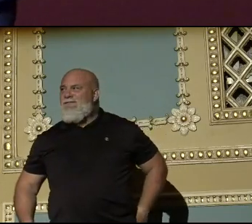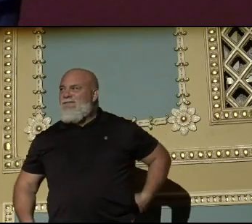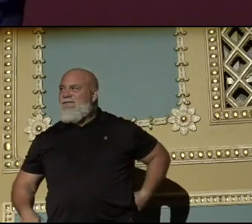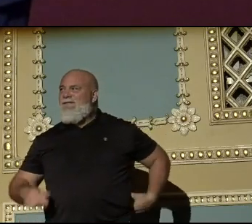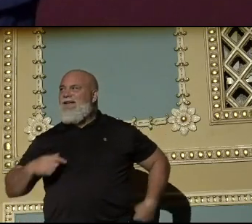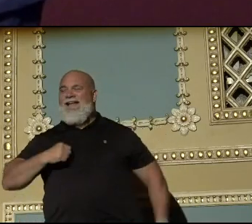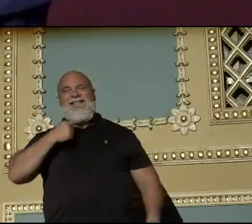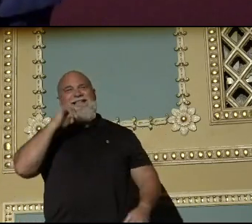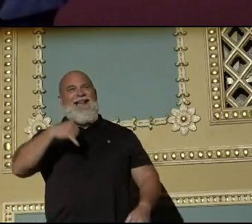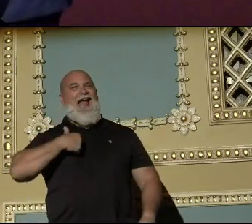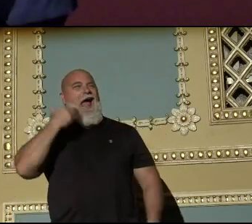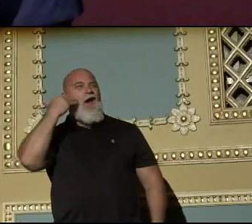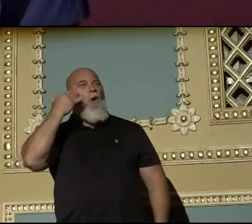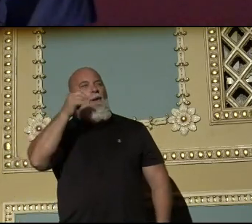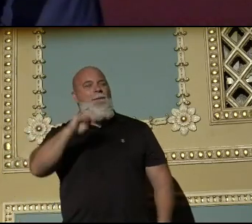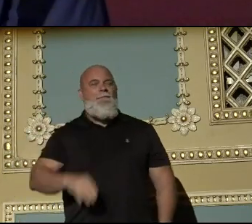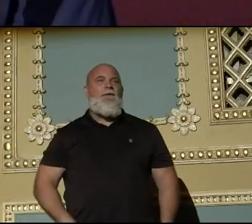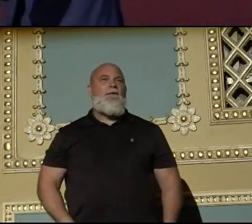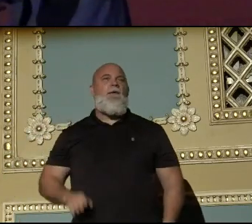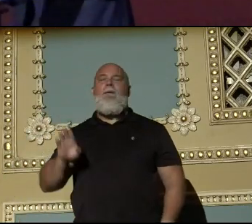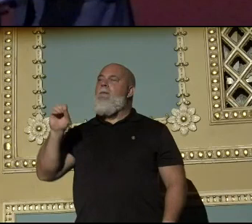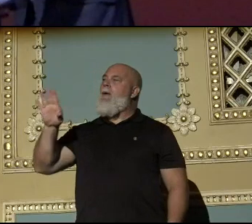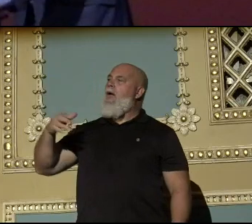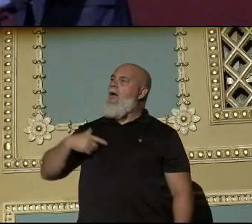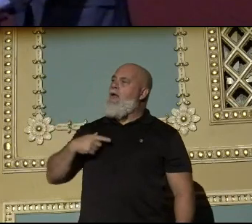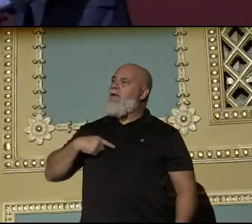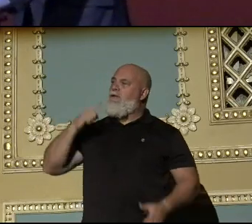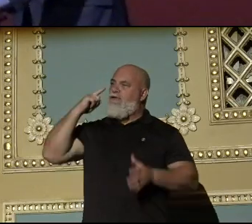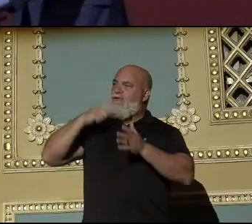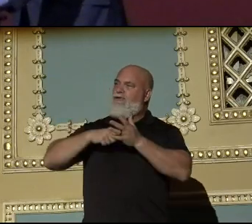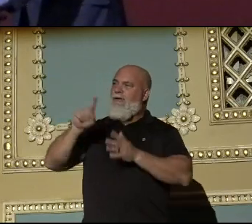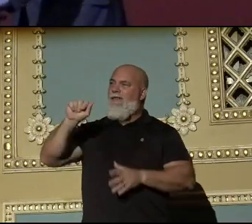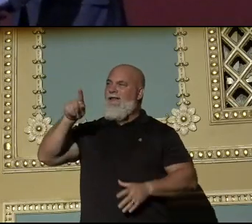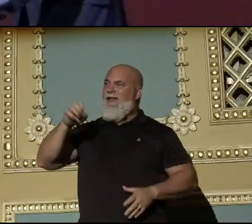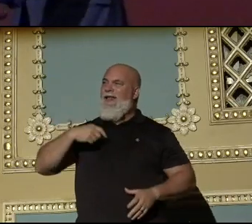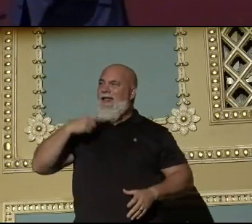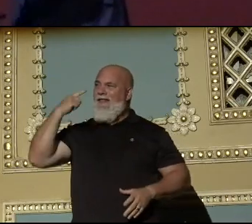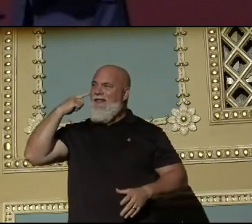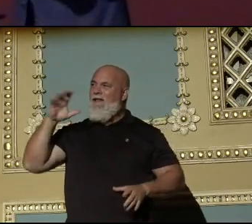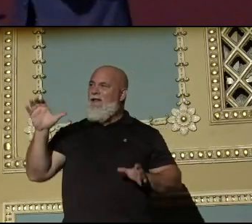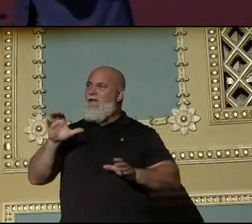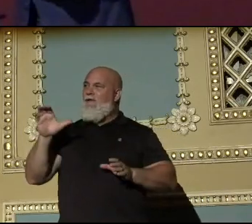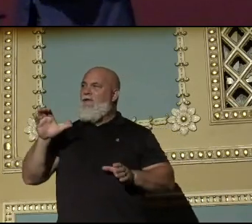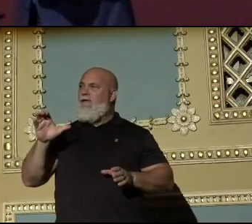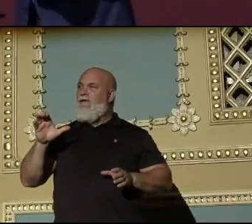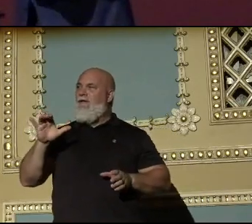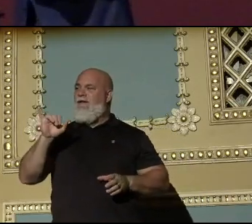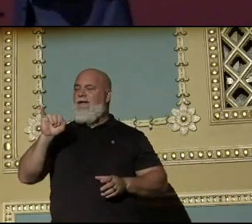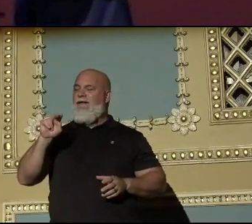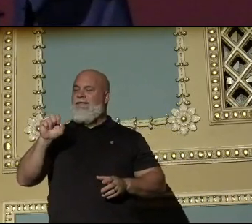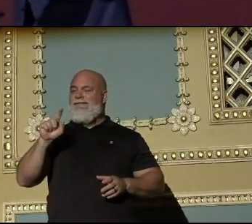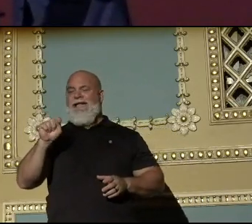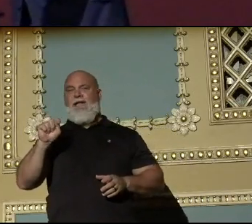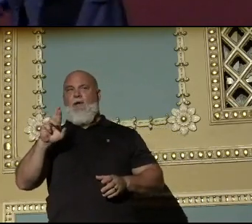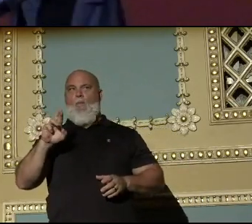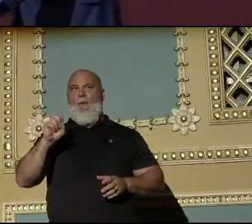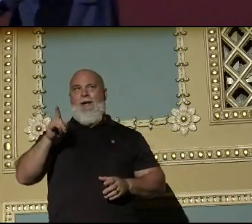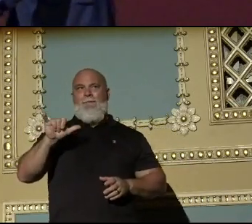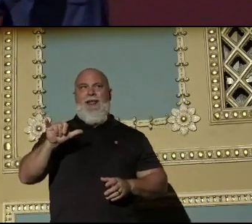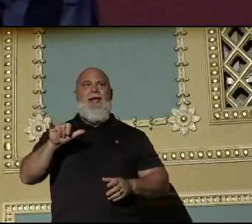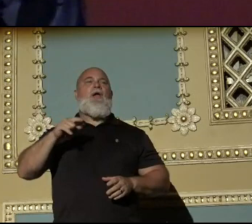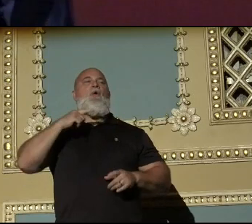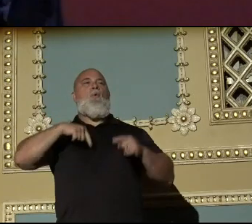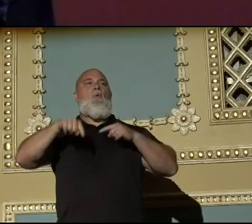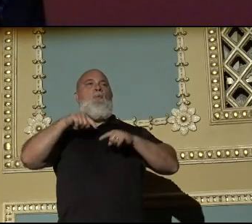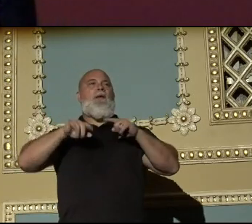I can say that because I know him. Now, Bob, you know what? I went back and I checked the tape, and I think we got to do a little instant replay there. Going